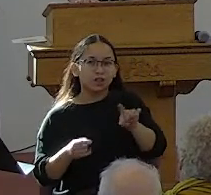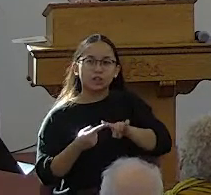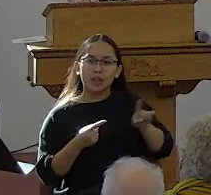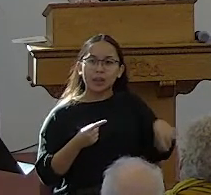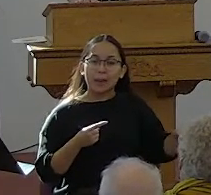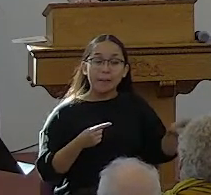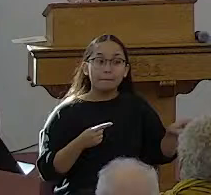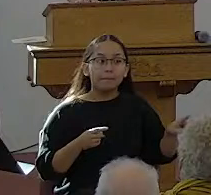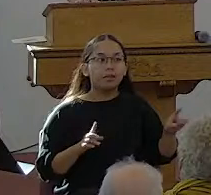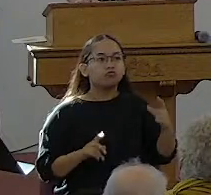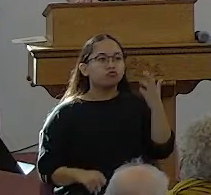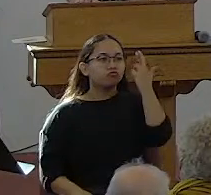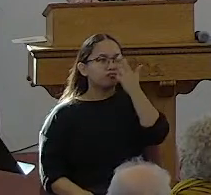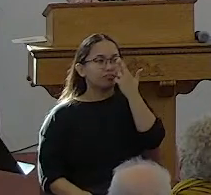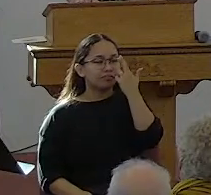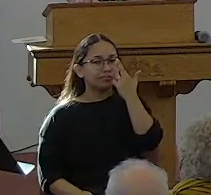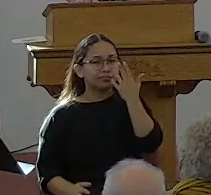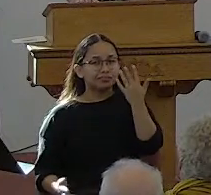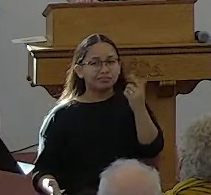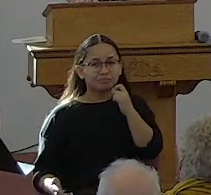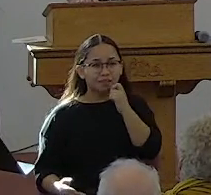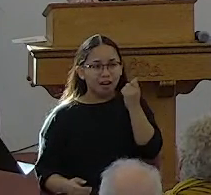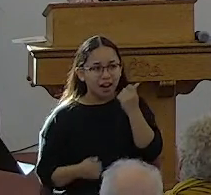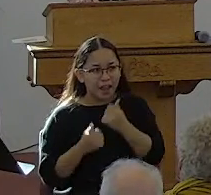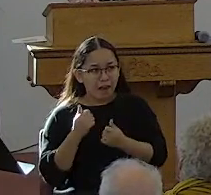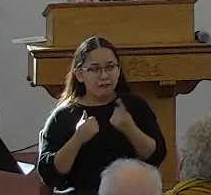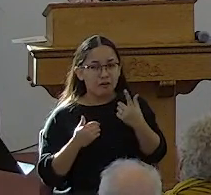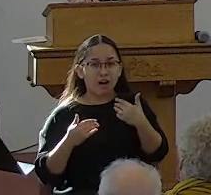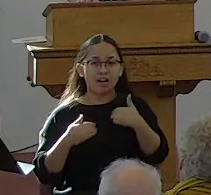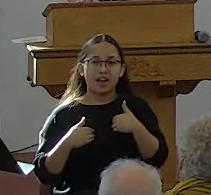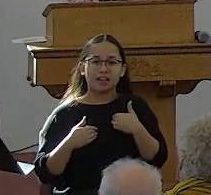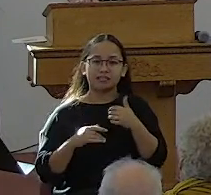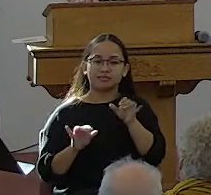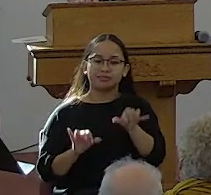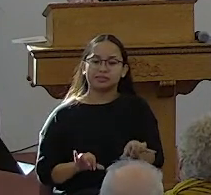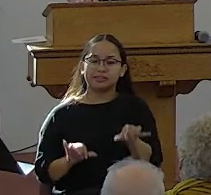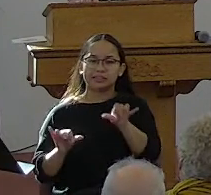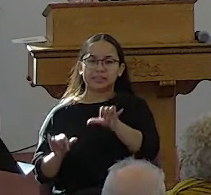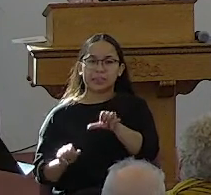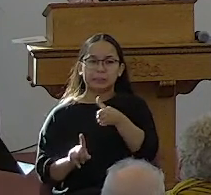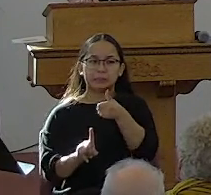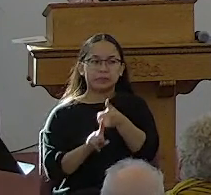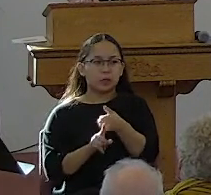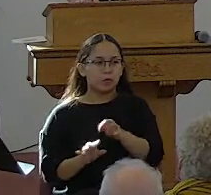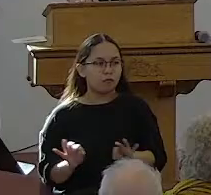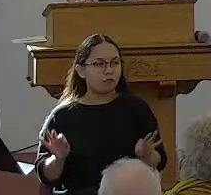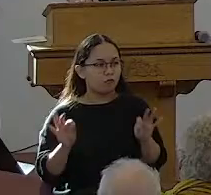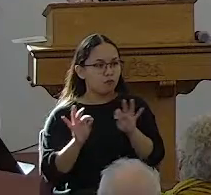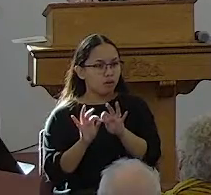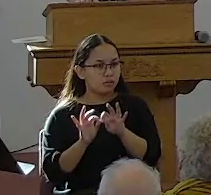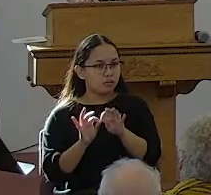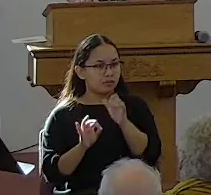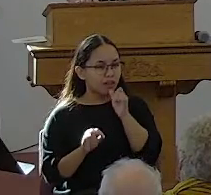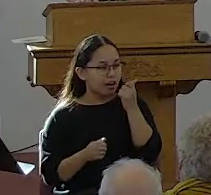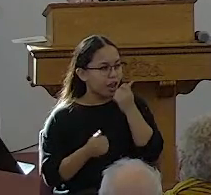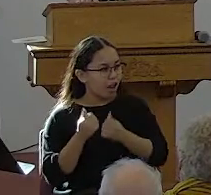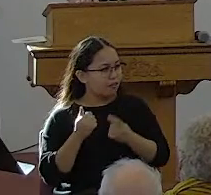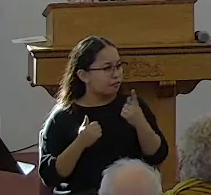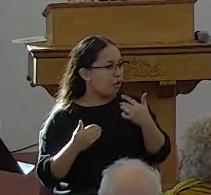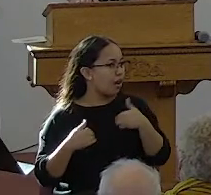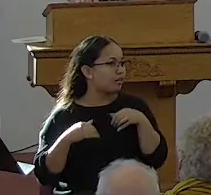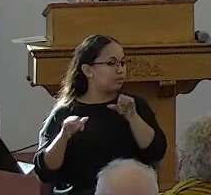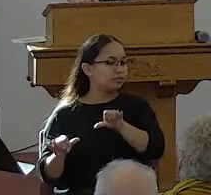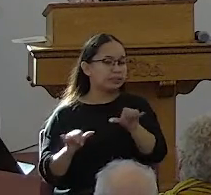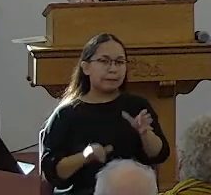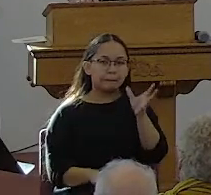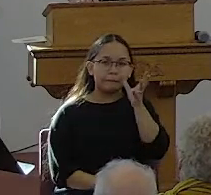not everyone has a healthy sense of self-worth. Not everyone has the same fortune in parents' circumstance, childhood,